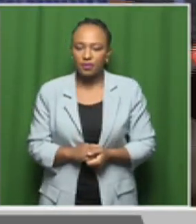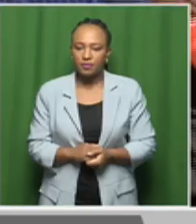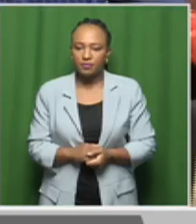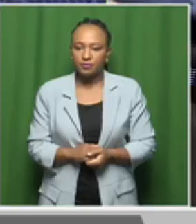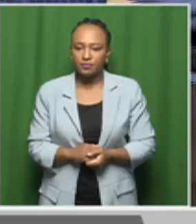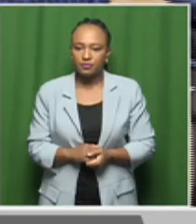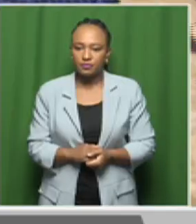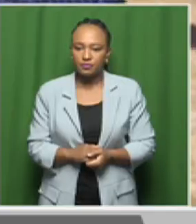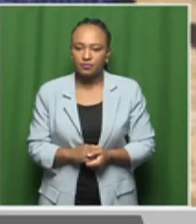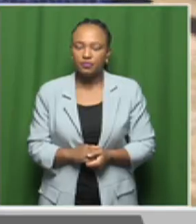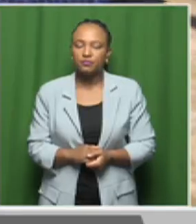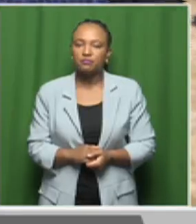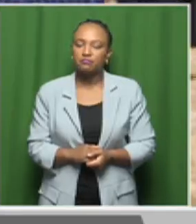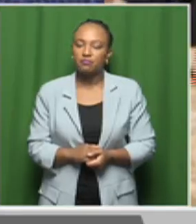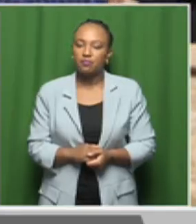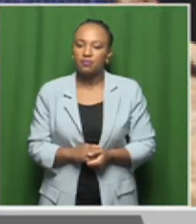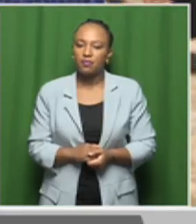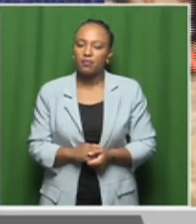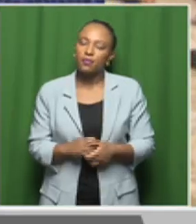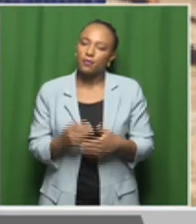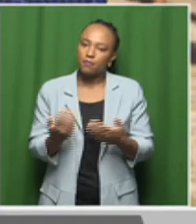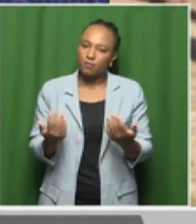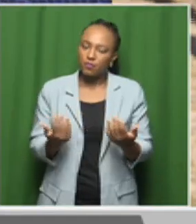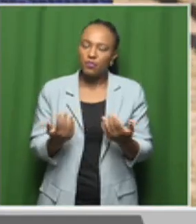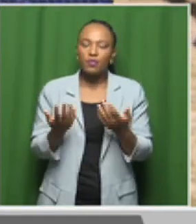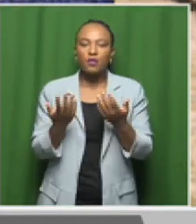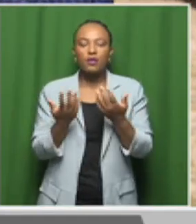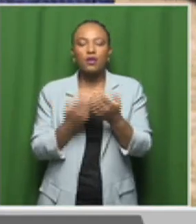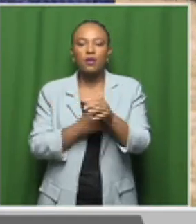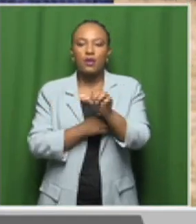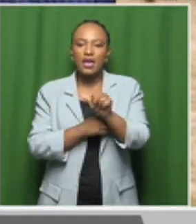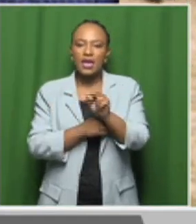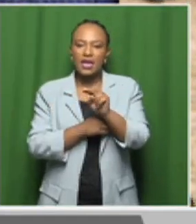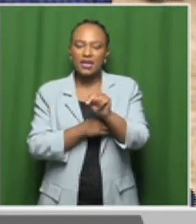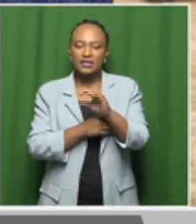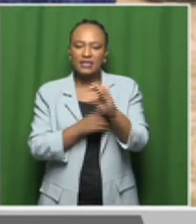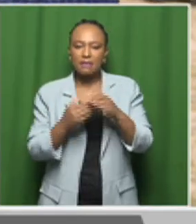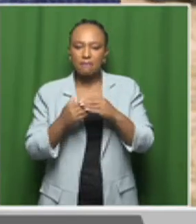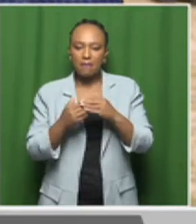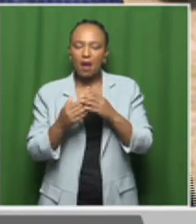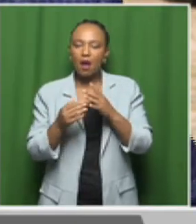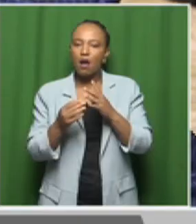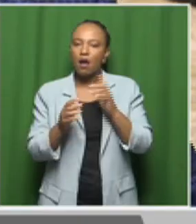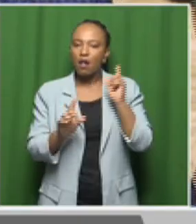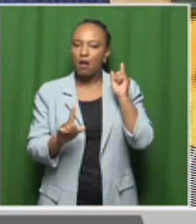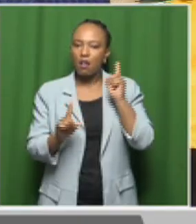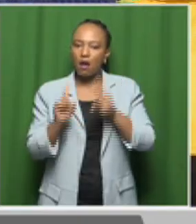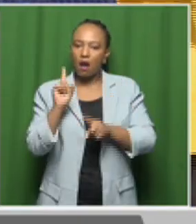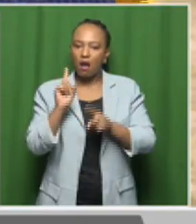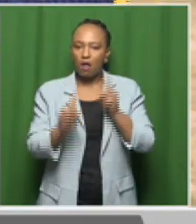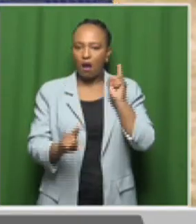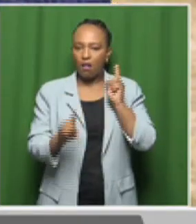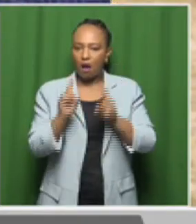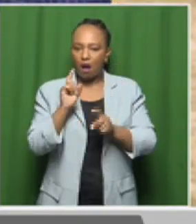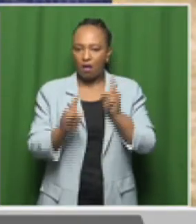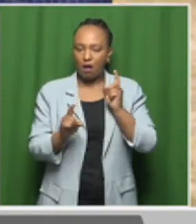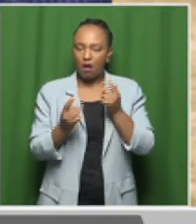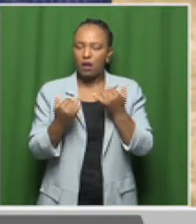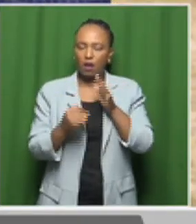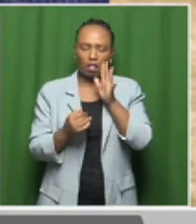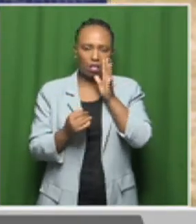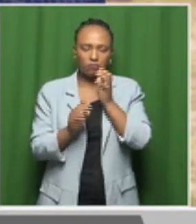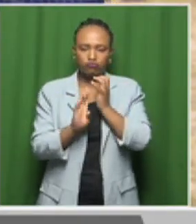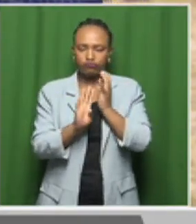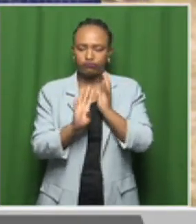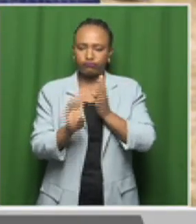Well, Liesl, at this point in time, we can say that ANC members have started trickling in. They are in their large numbers now inside this